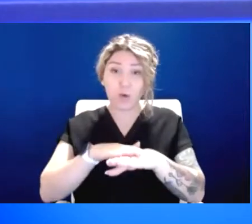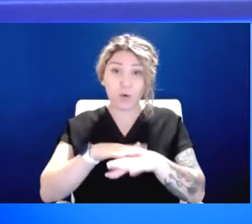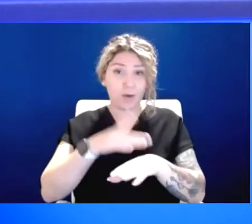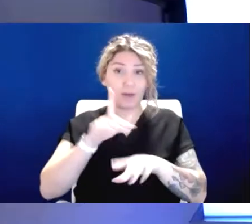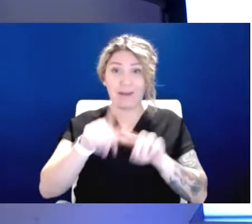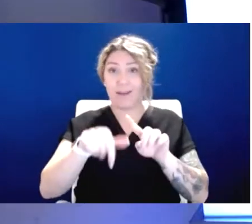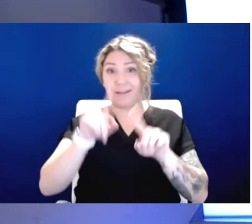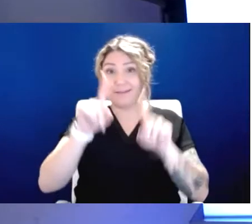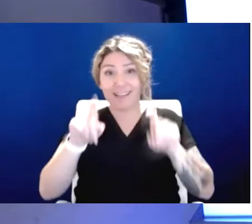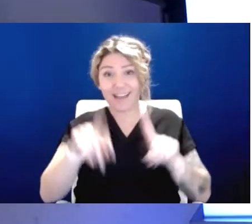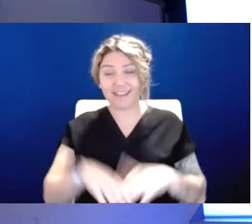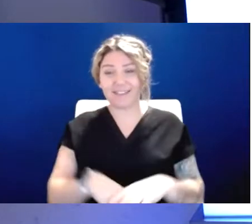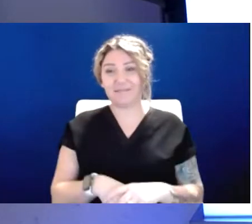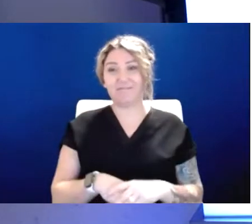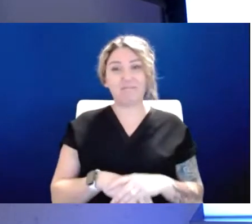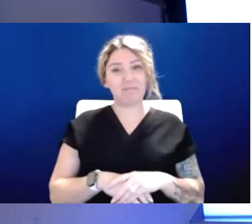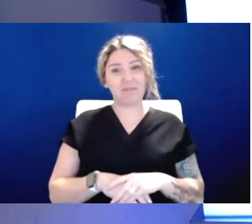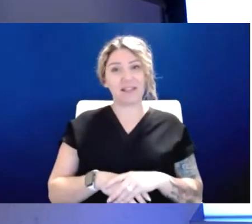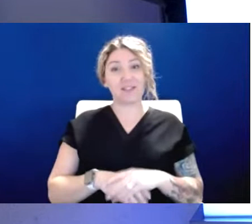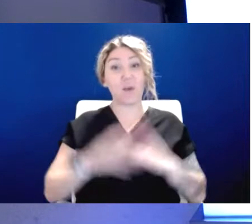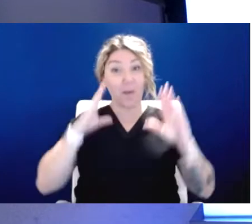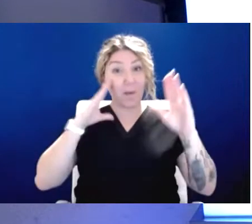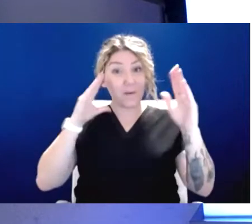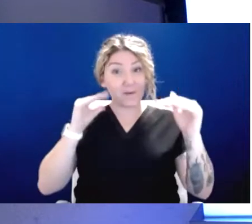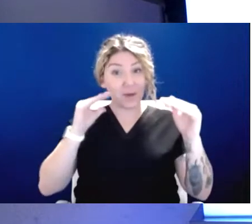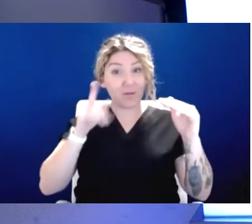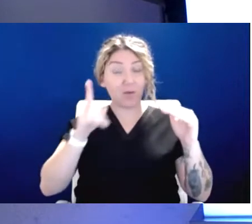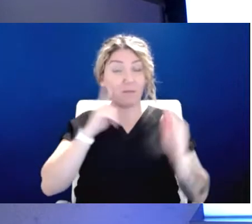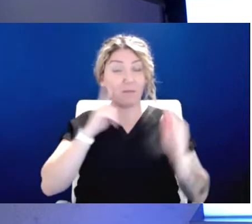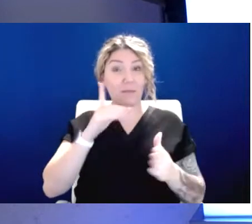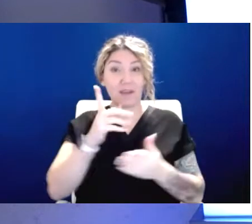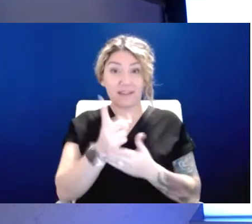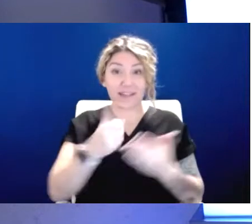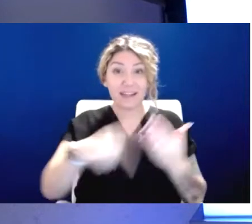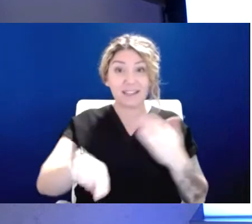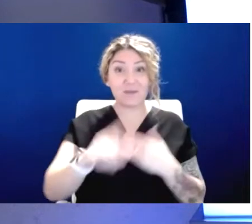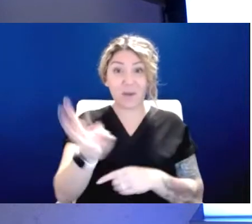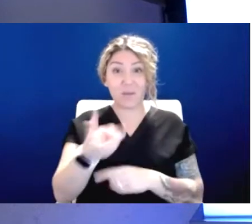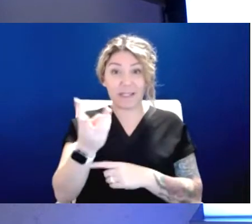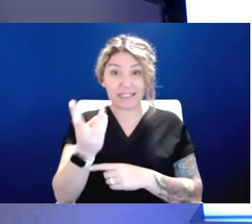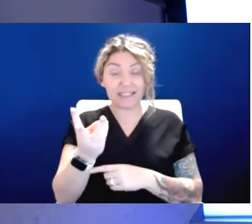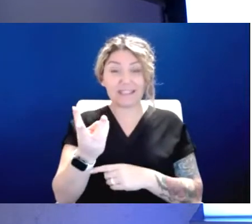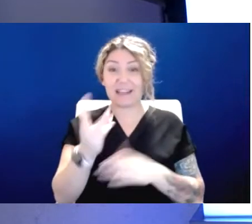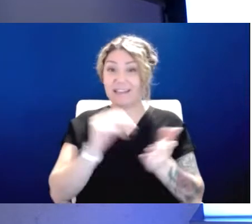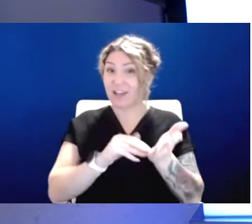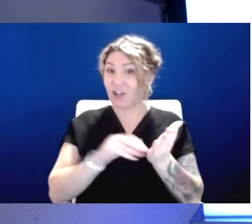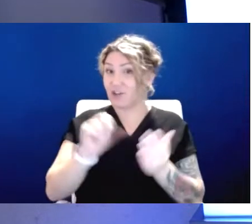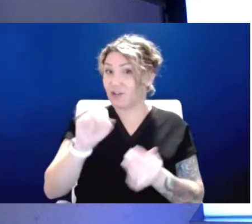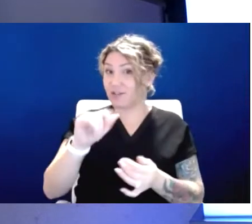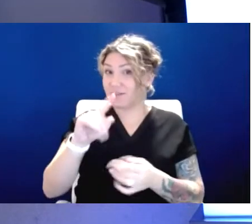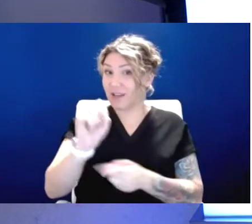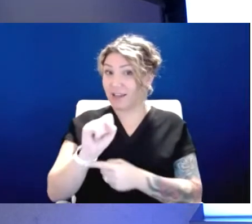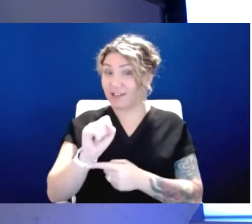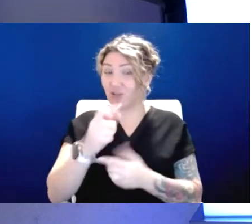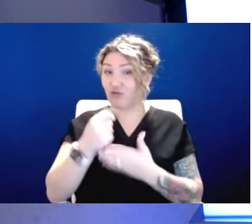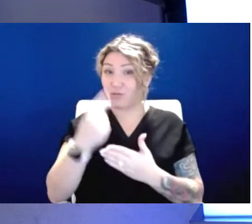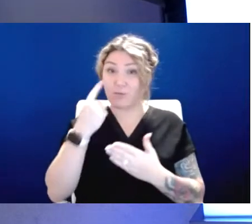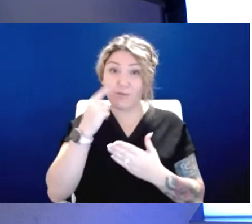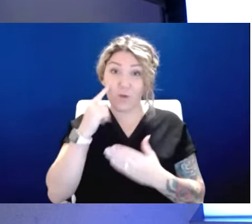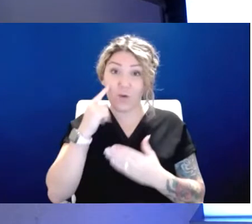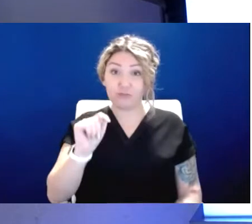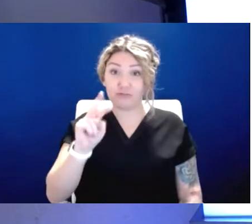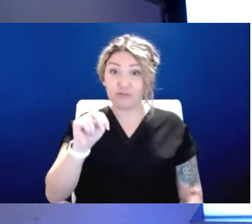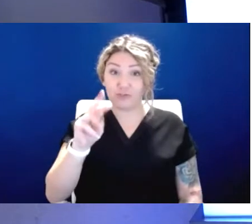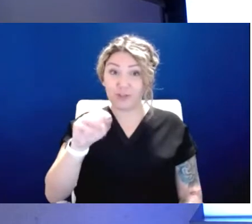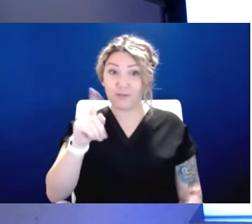patients. So there is some hope. And you are going to be back next Wednesday with Dr. Stites, right, to talk about a treatment for tremors, correct? That's correct. Well, thank you for